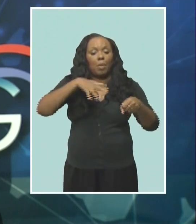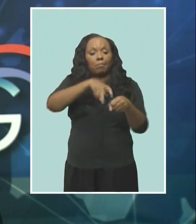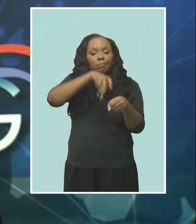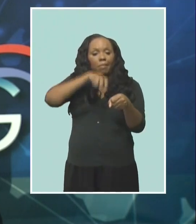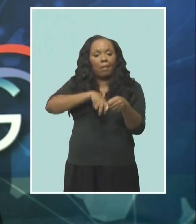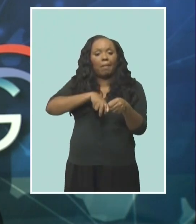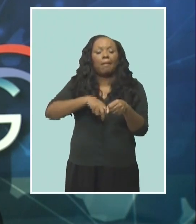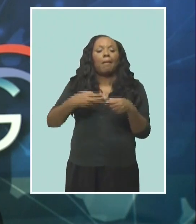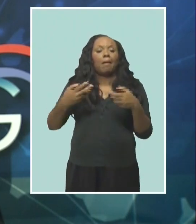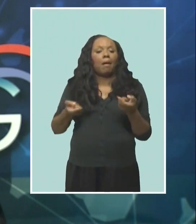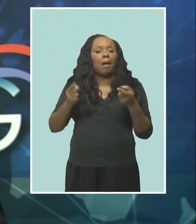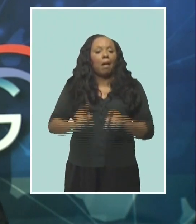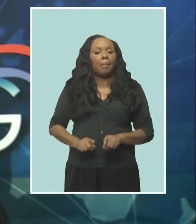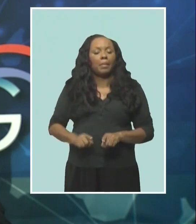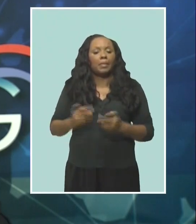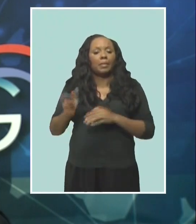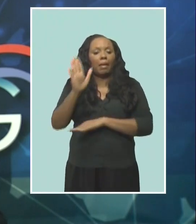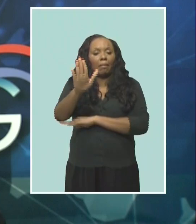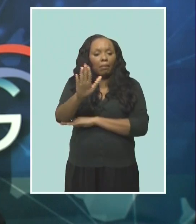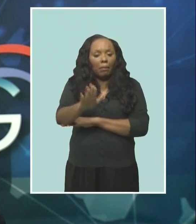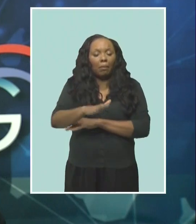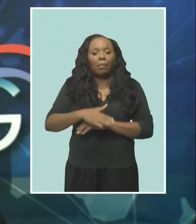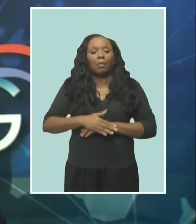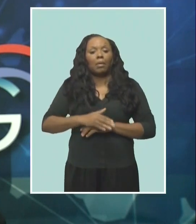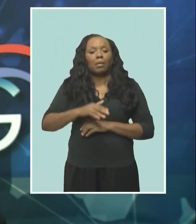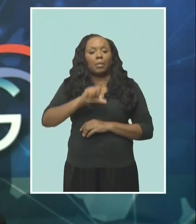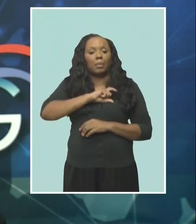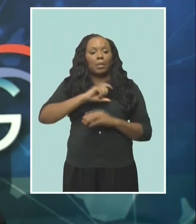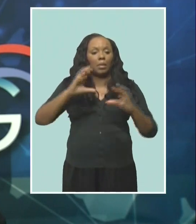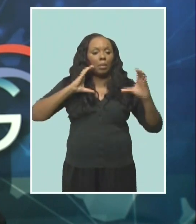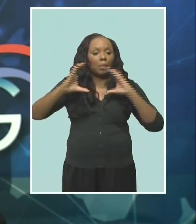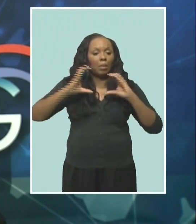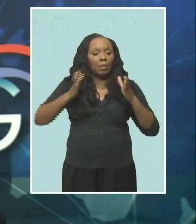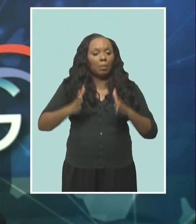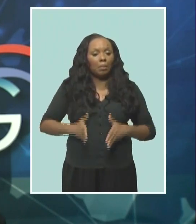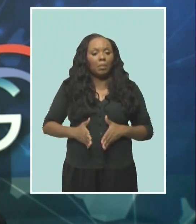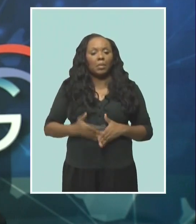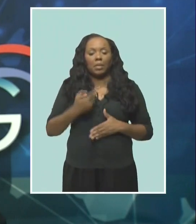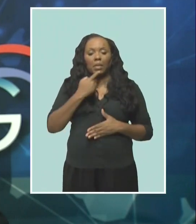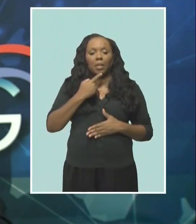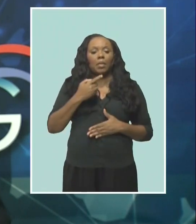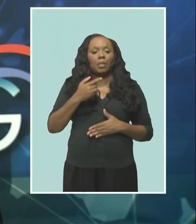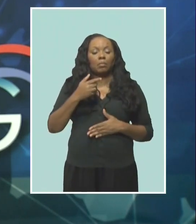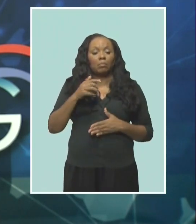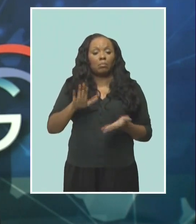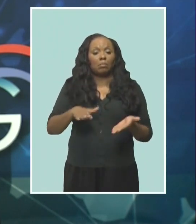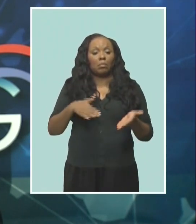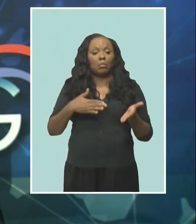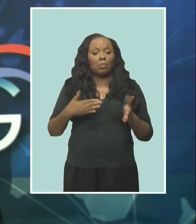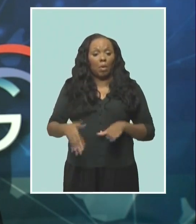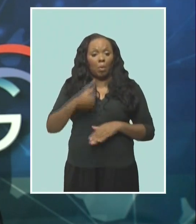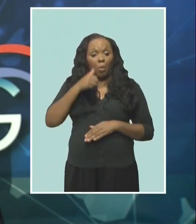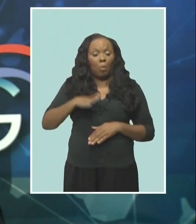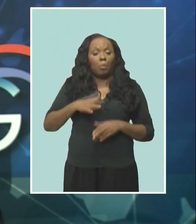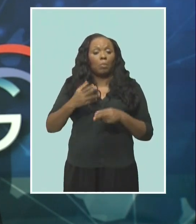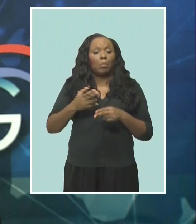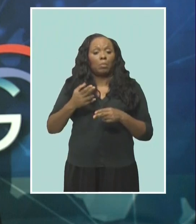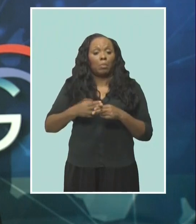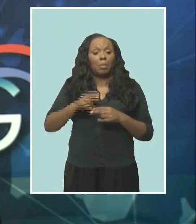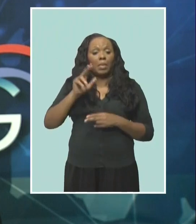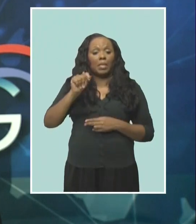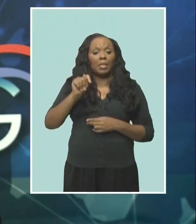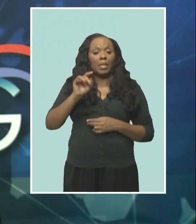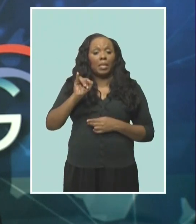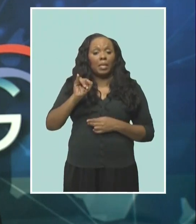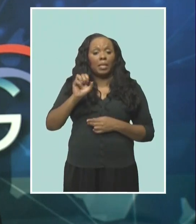this afternoon. According to Police Communications and Public Affairs Officer Inspector Rodney Innes, the deceased woman has been